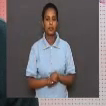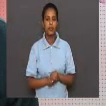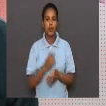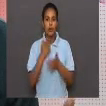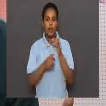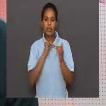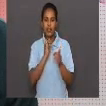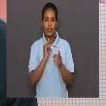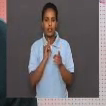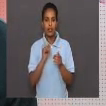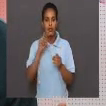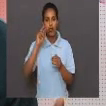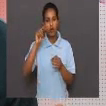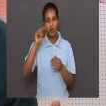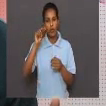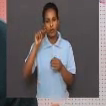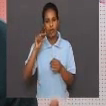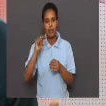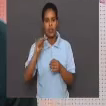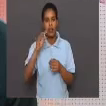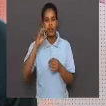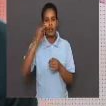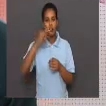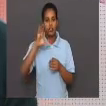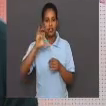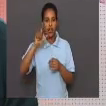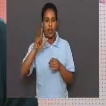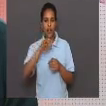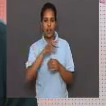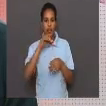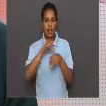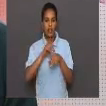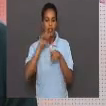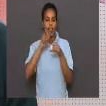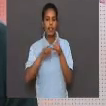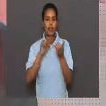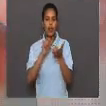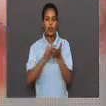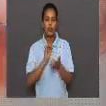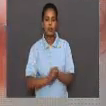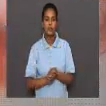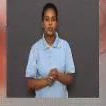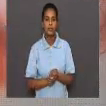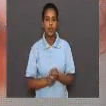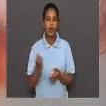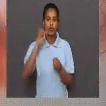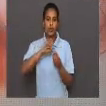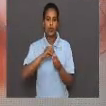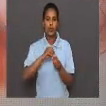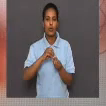What is the normality of hydrochloric acid at the end point?